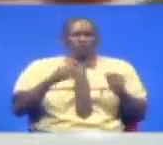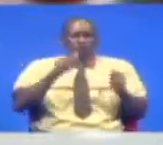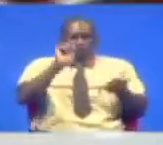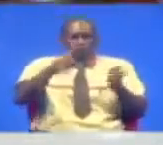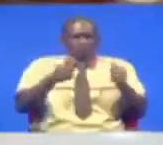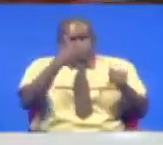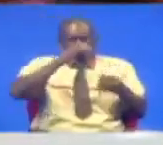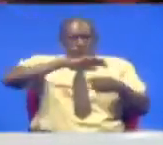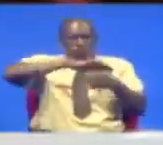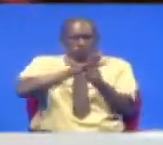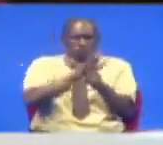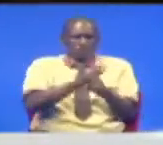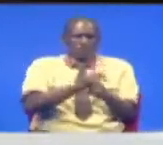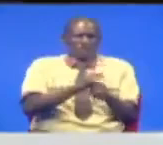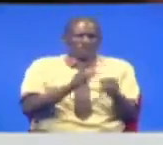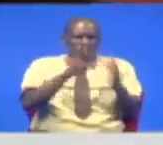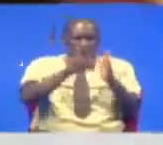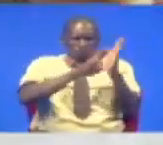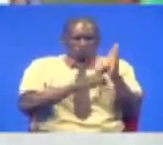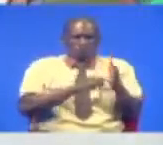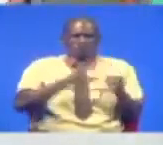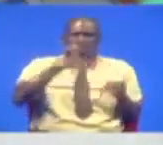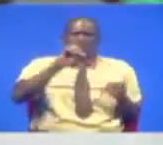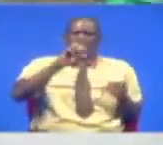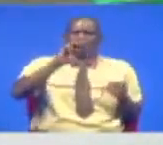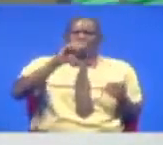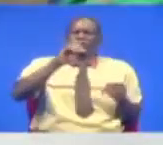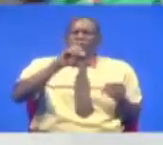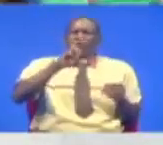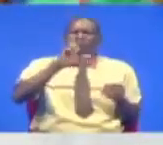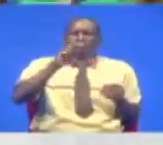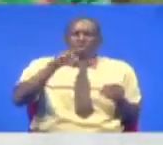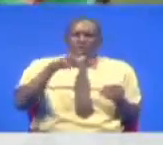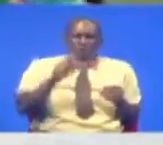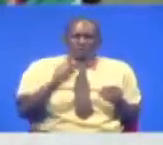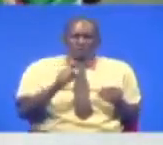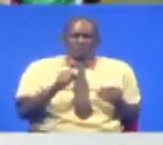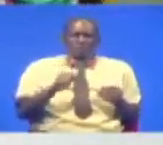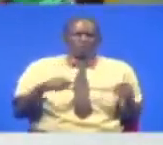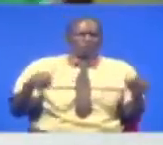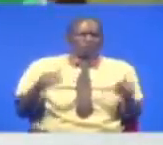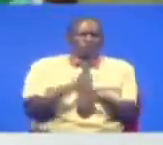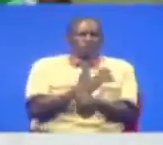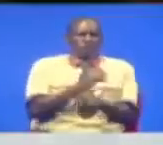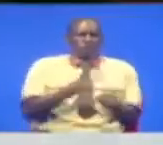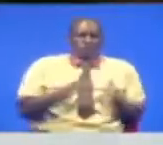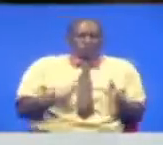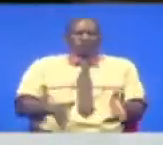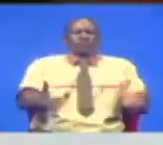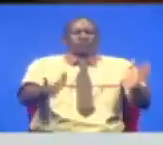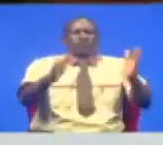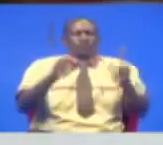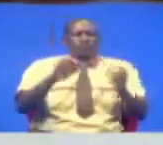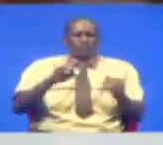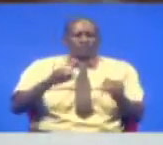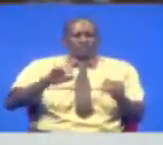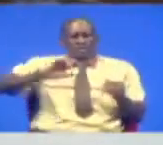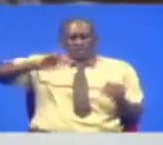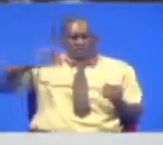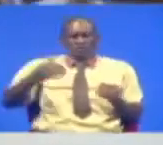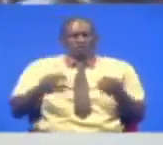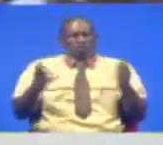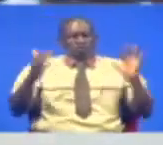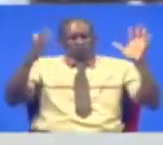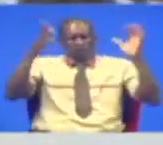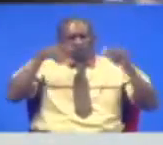of COVID-19 restrictions, Comorans compensated by filling the streets of the coastal capital city to salute their